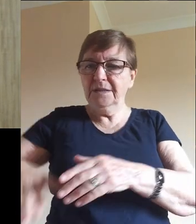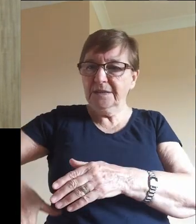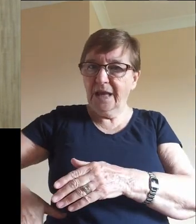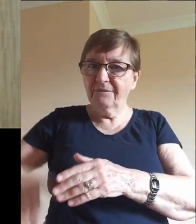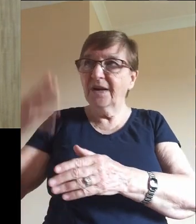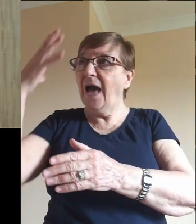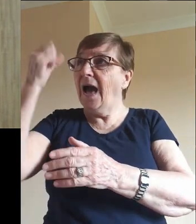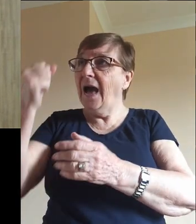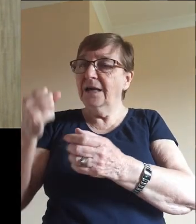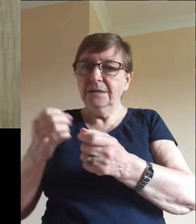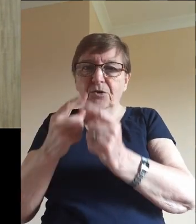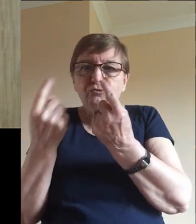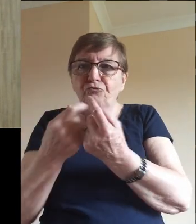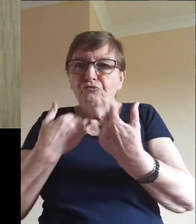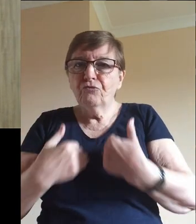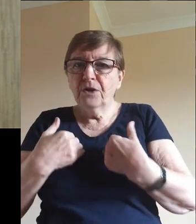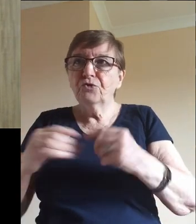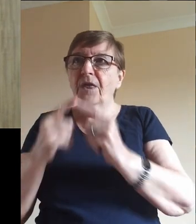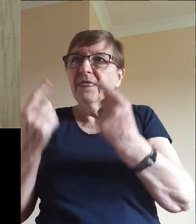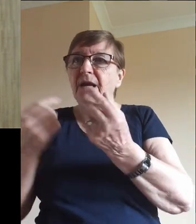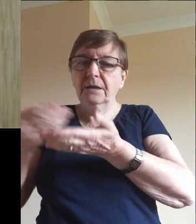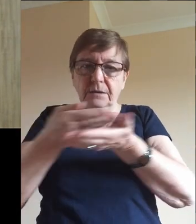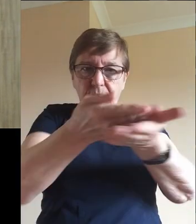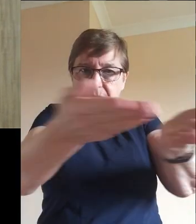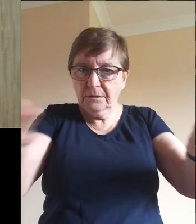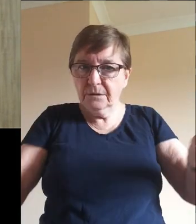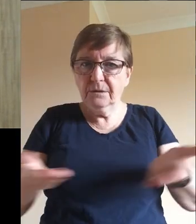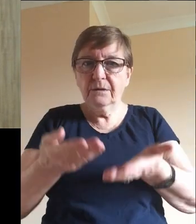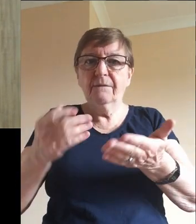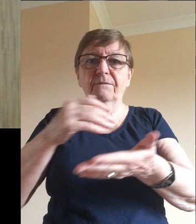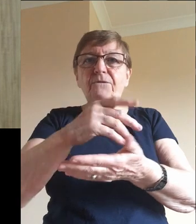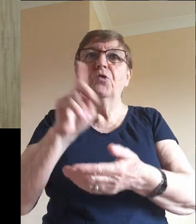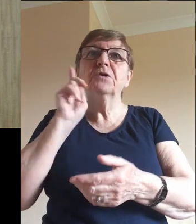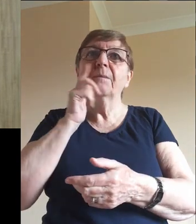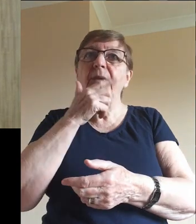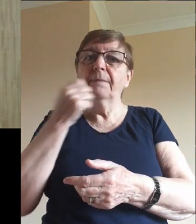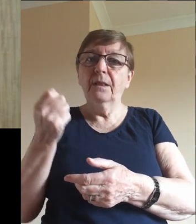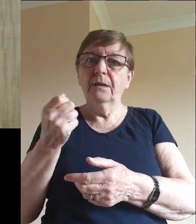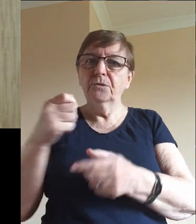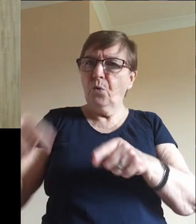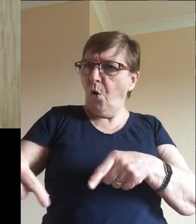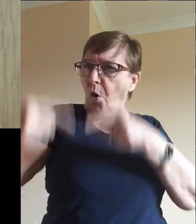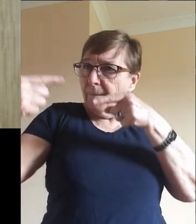people. And so opposition and evil do not get the last word for us.